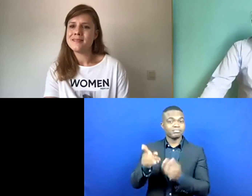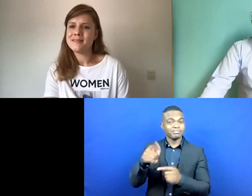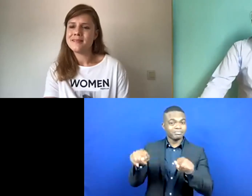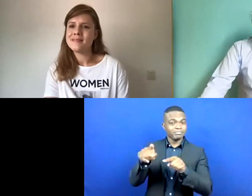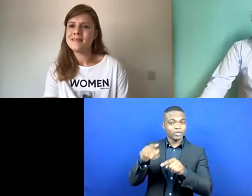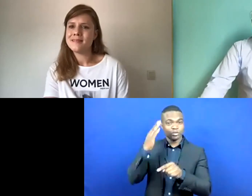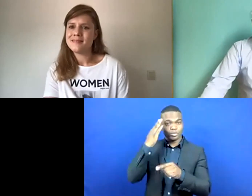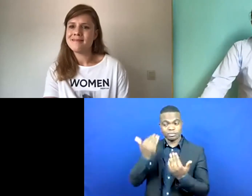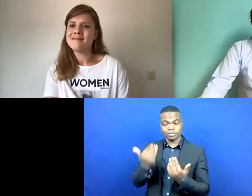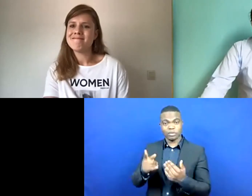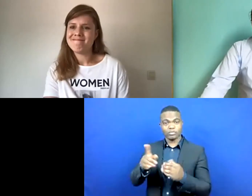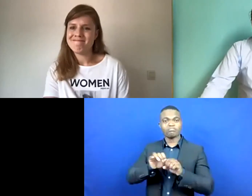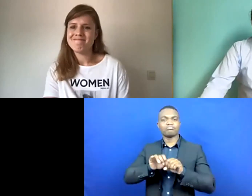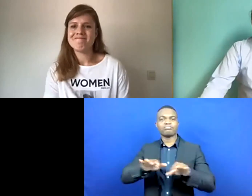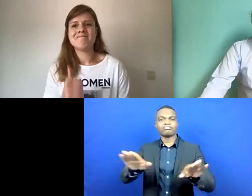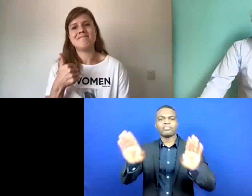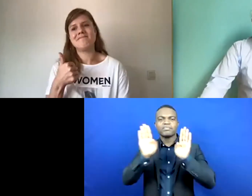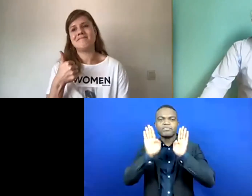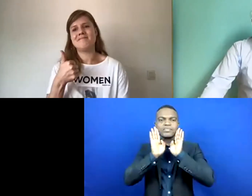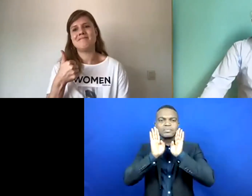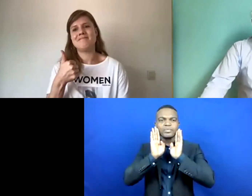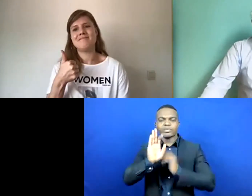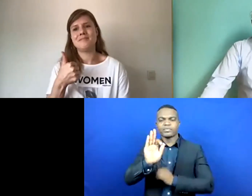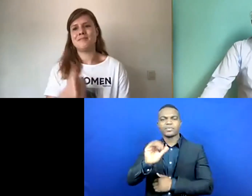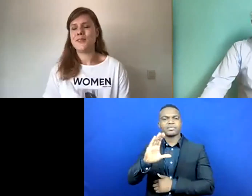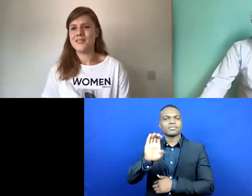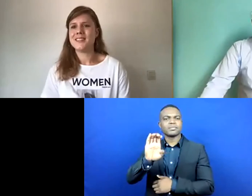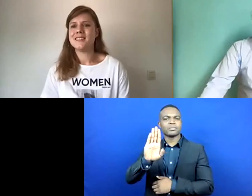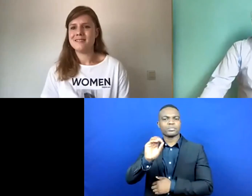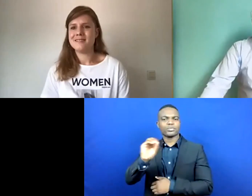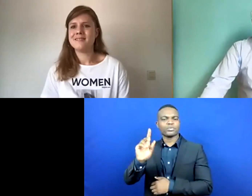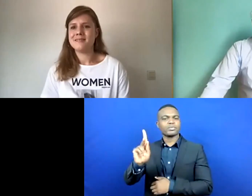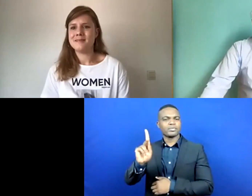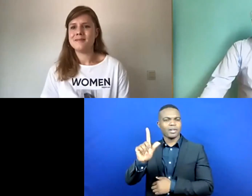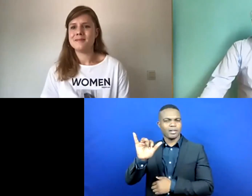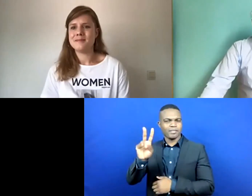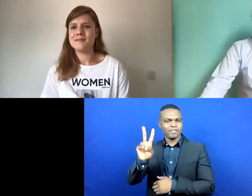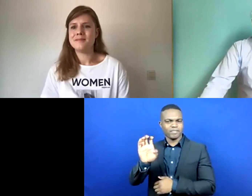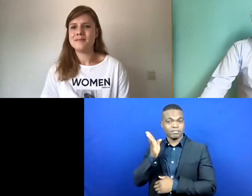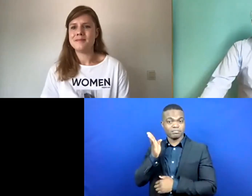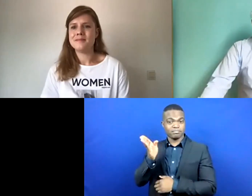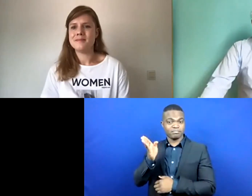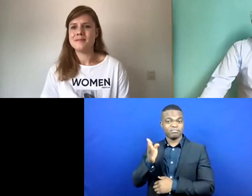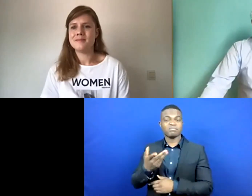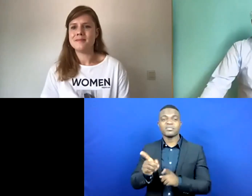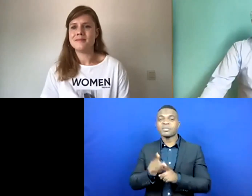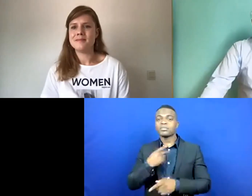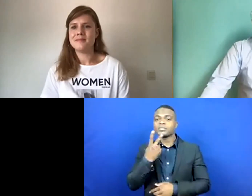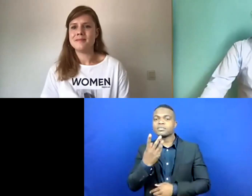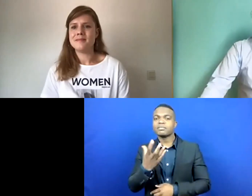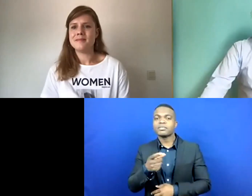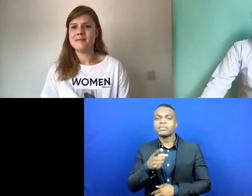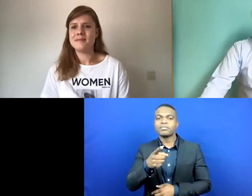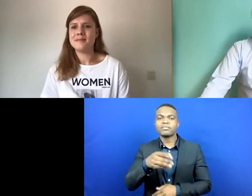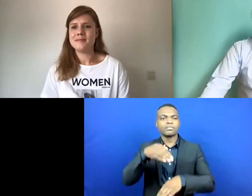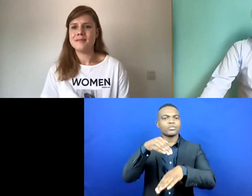just saying thank you. Venezuela, Colombia, saying thank you very much. You've addressed many of the points that